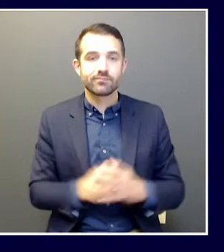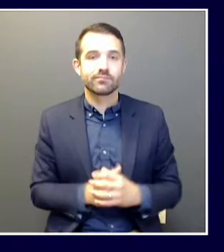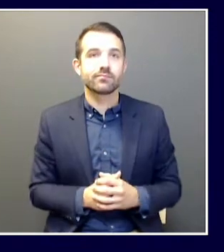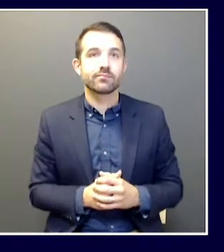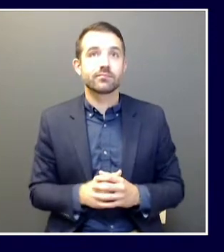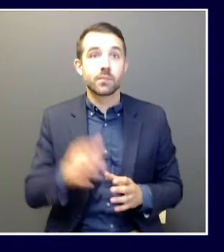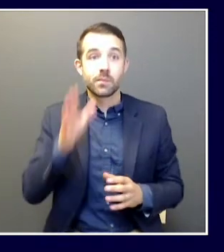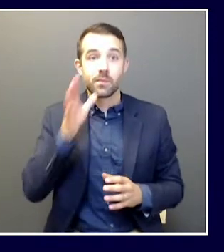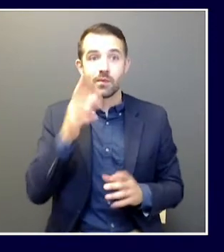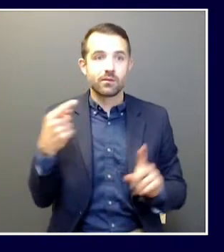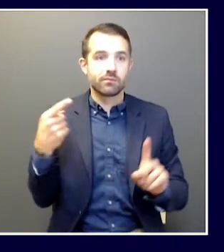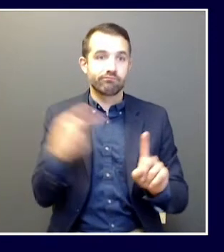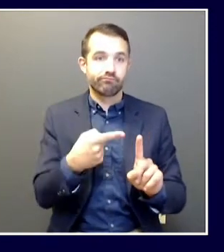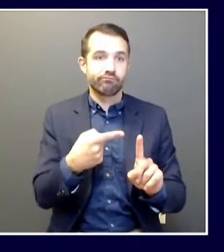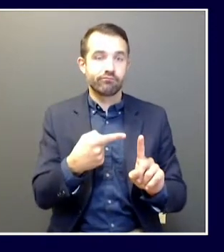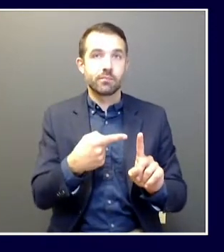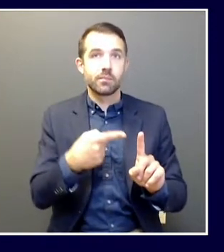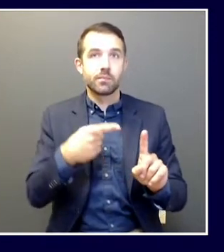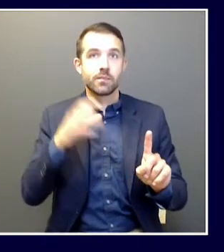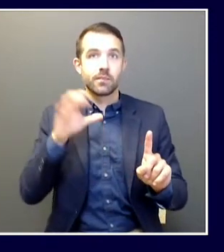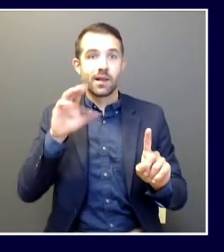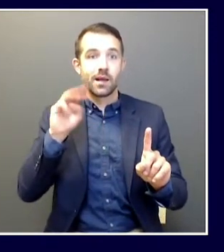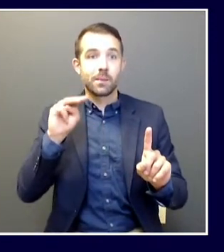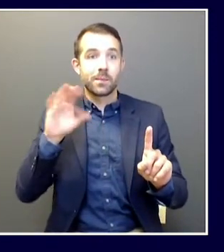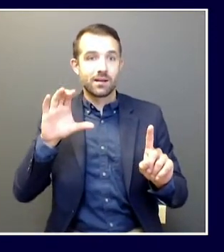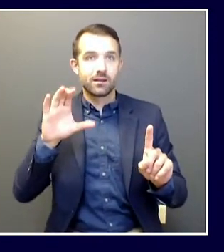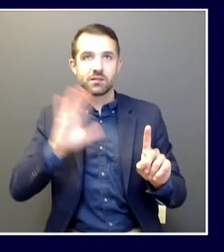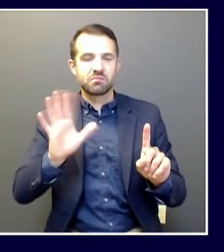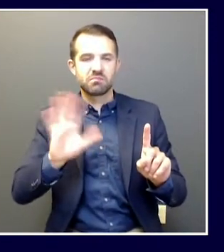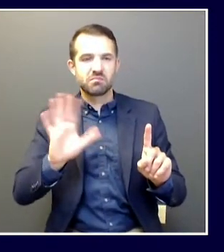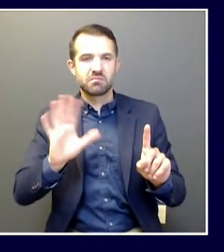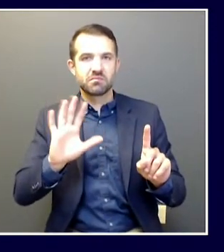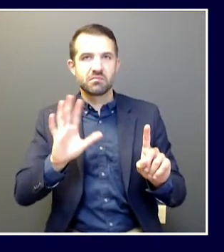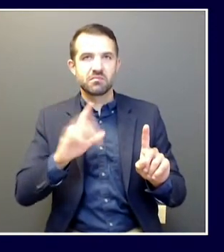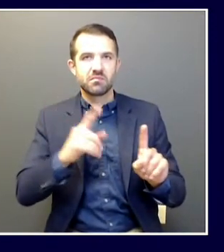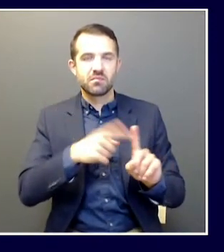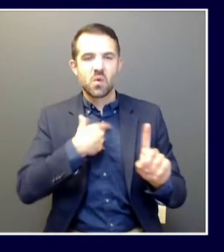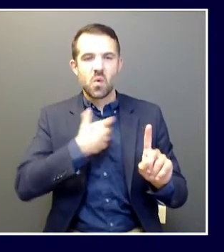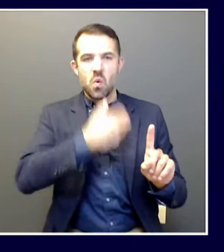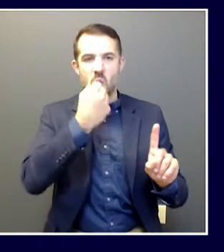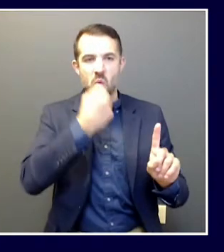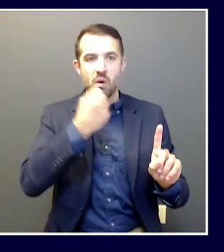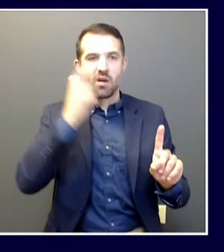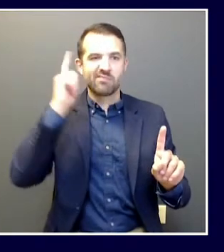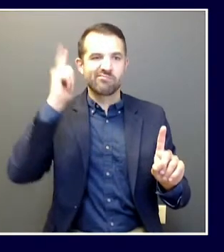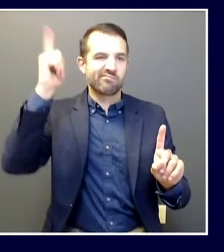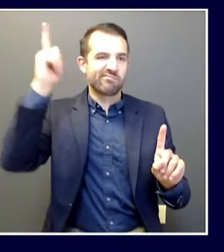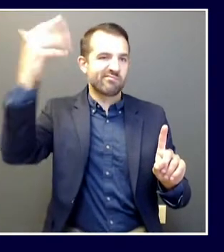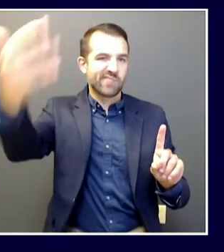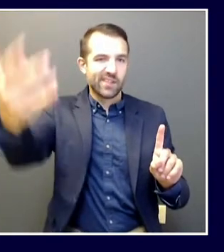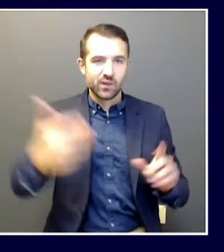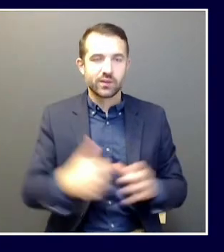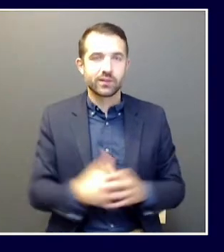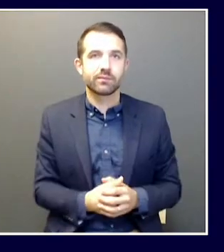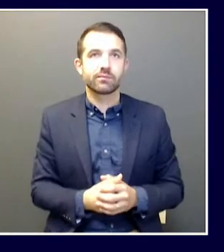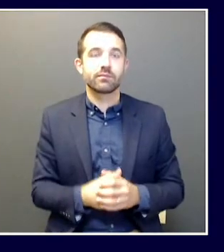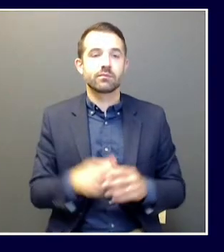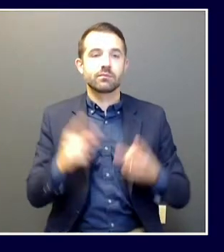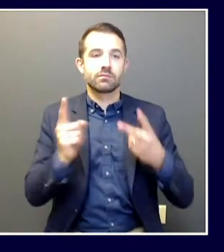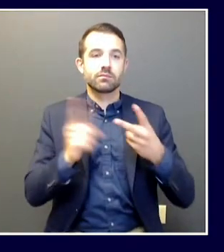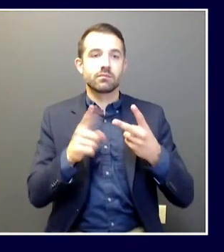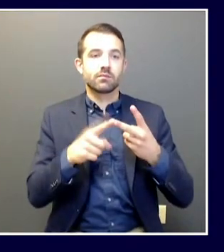one. I think or the Central Maine Medical Center one. I think I'll save that question for another day. But I did want to ask Commissioner Lambrou, in the past,